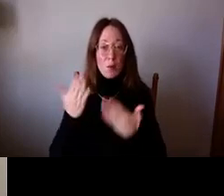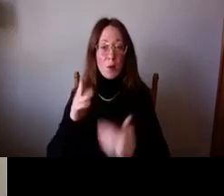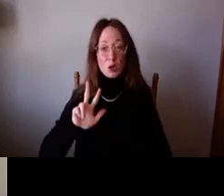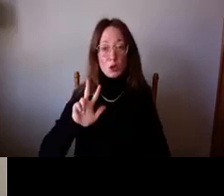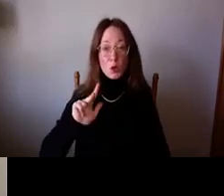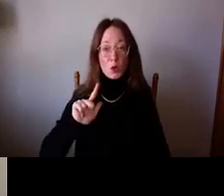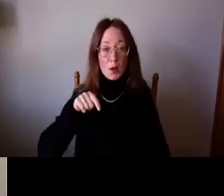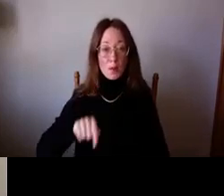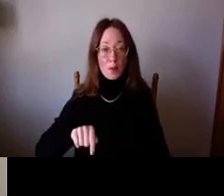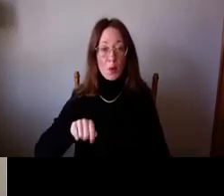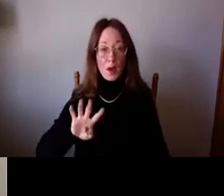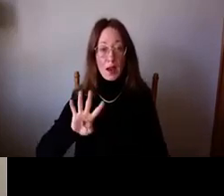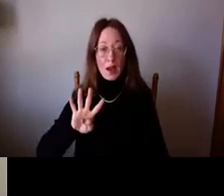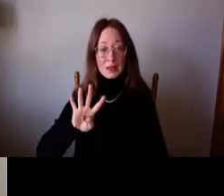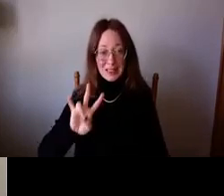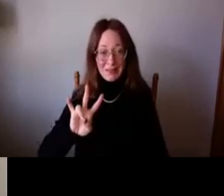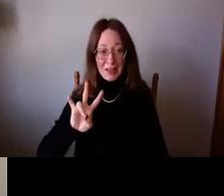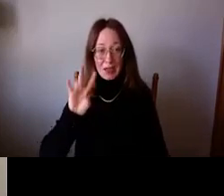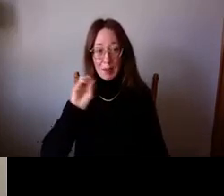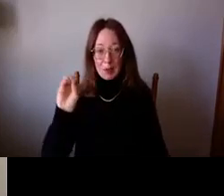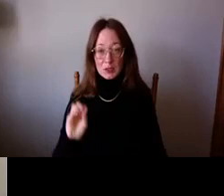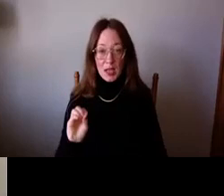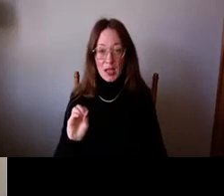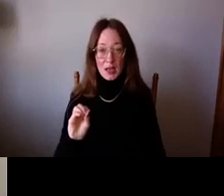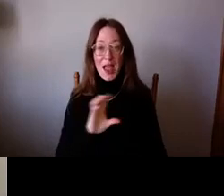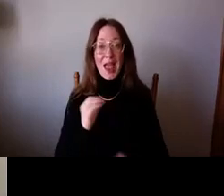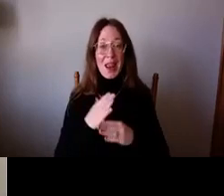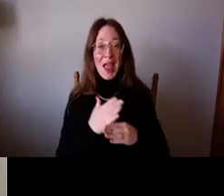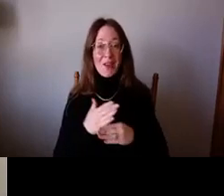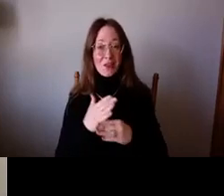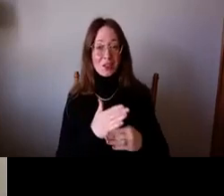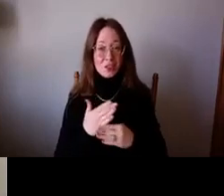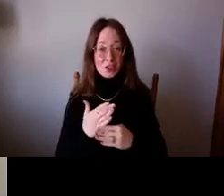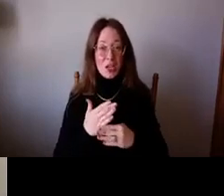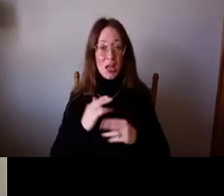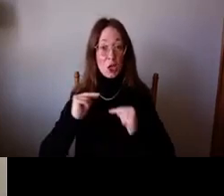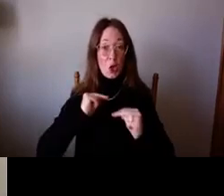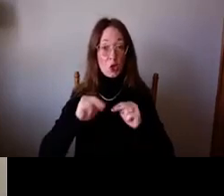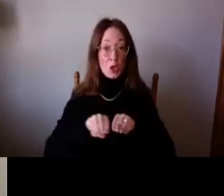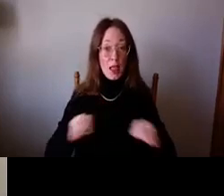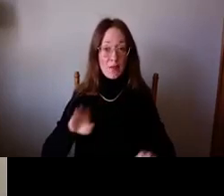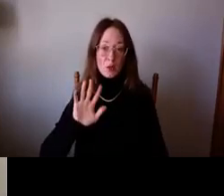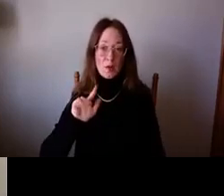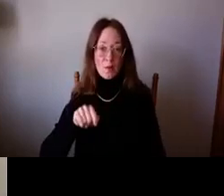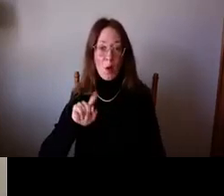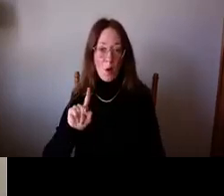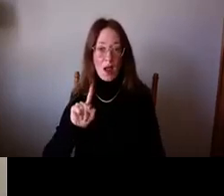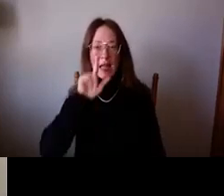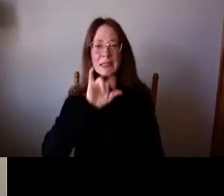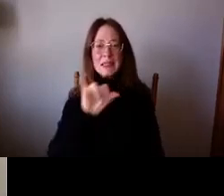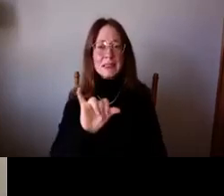23.7%, and we set on average negotiated level at 25.1. Similarly, in program